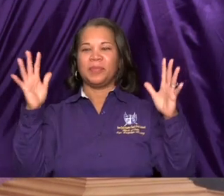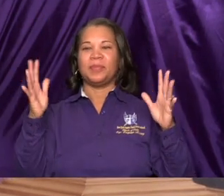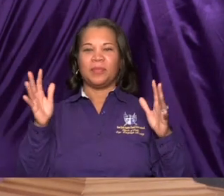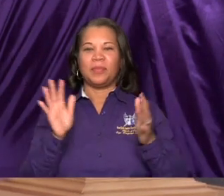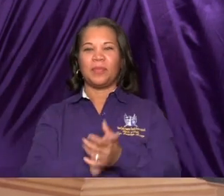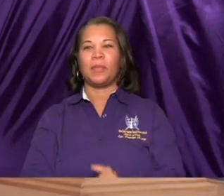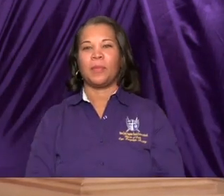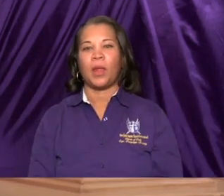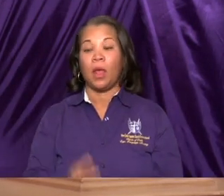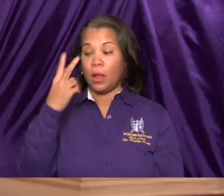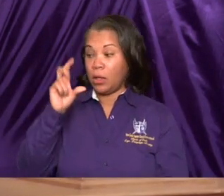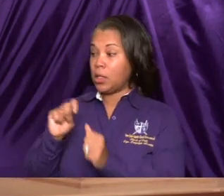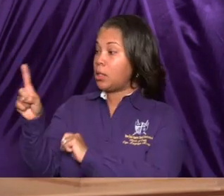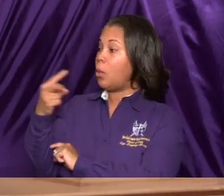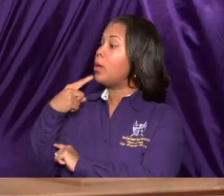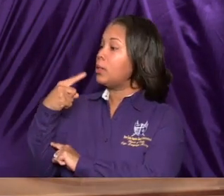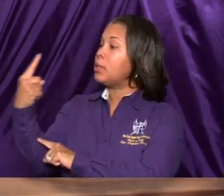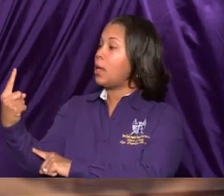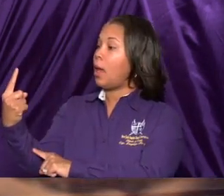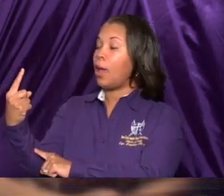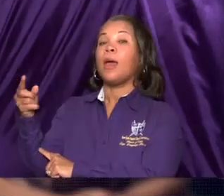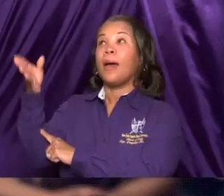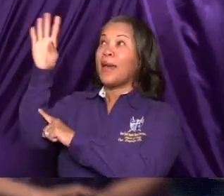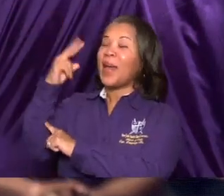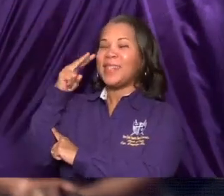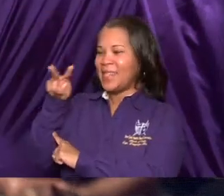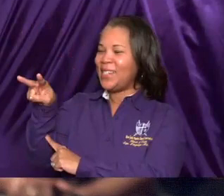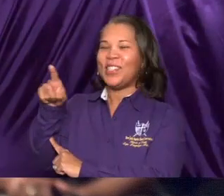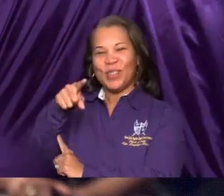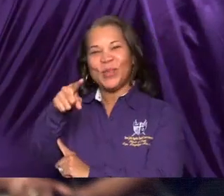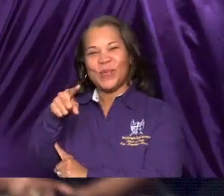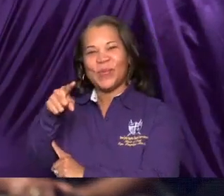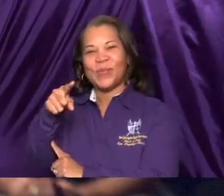Turn to someone and say that he sees you.